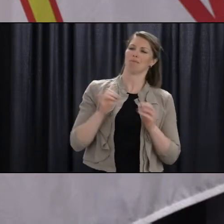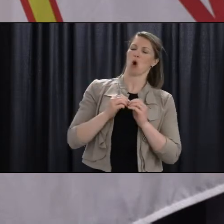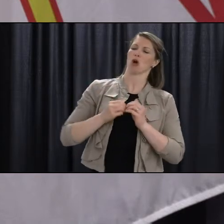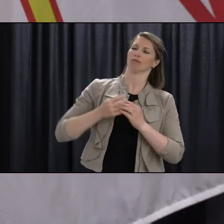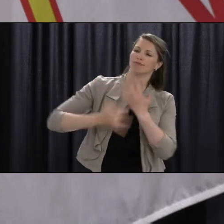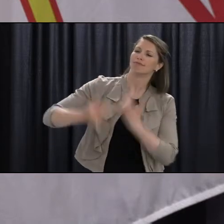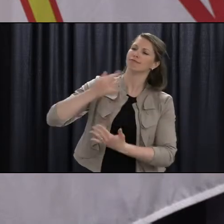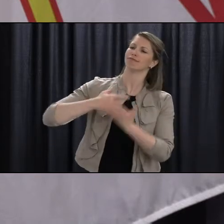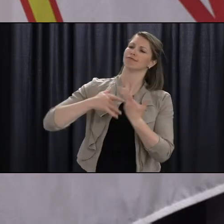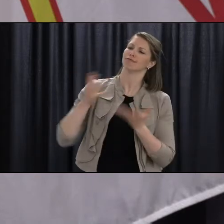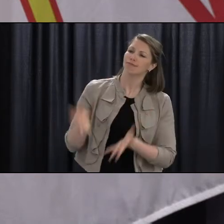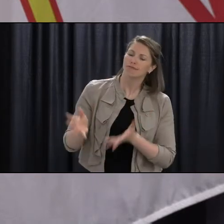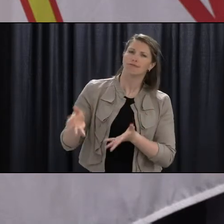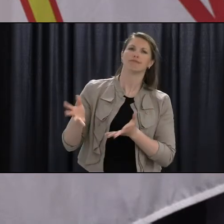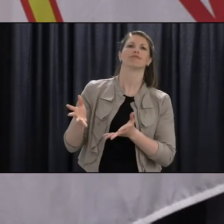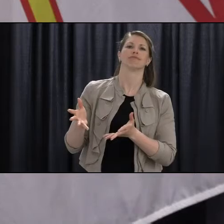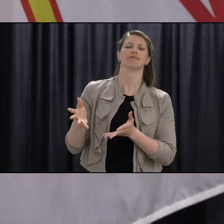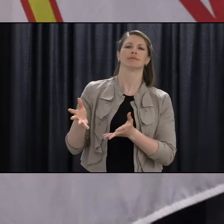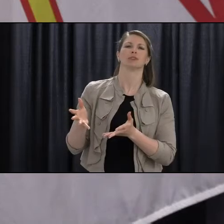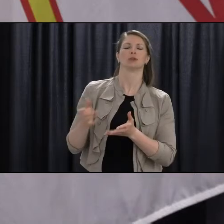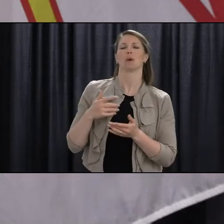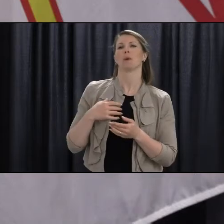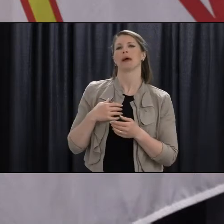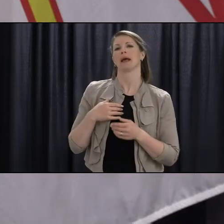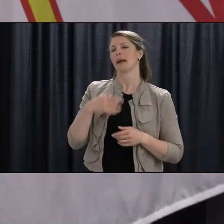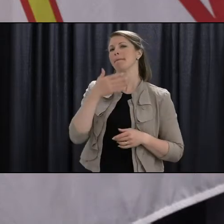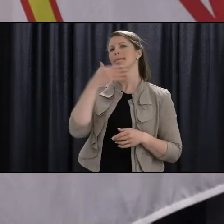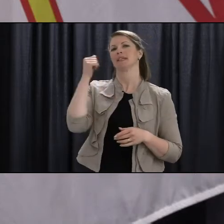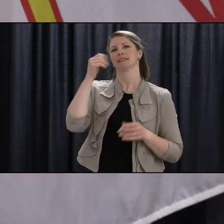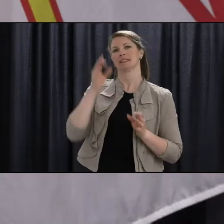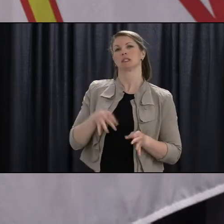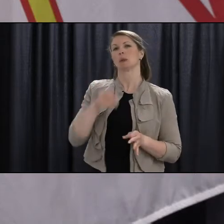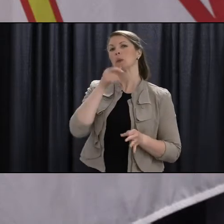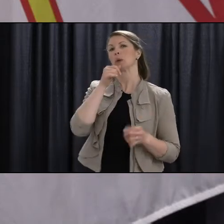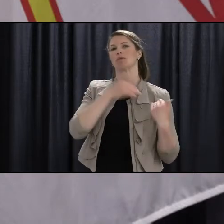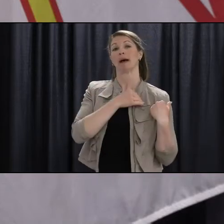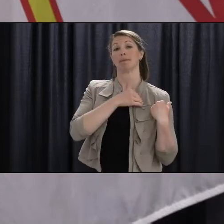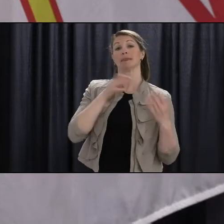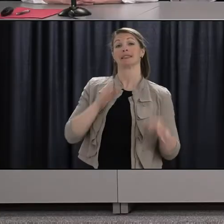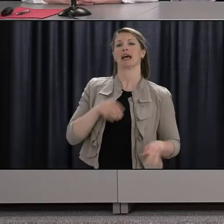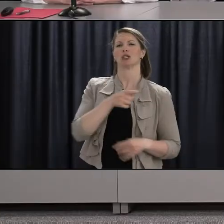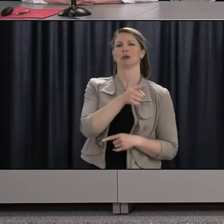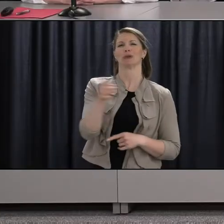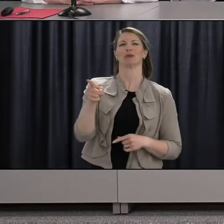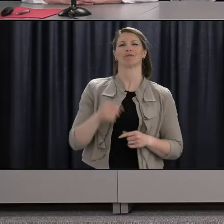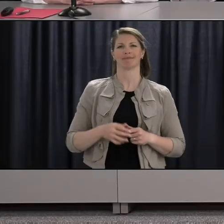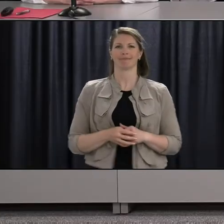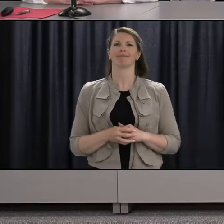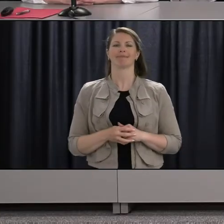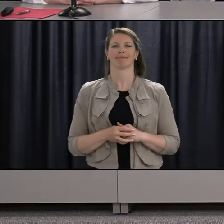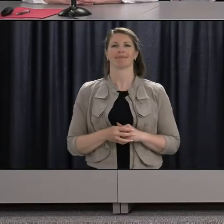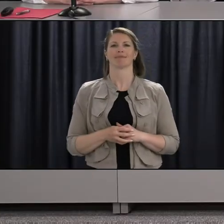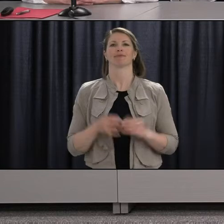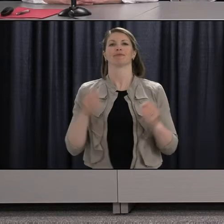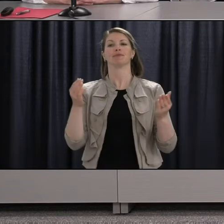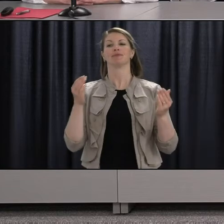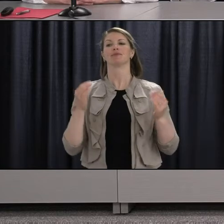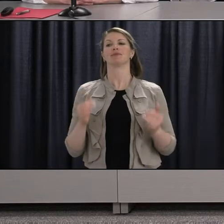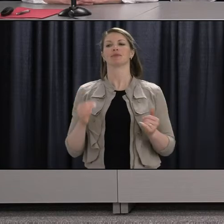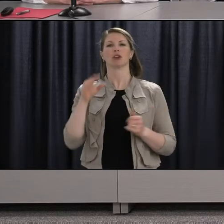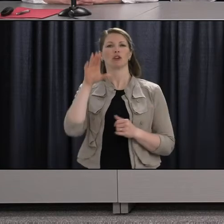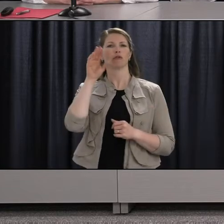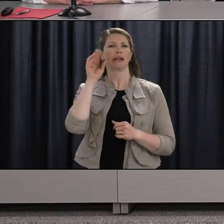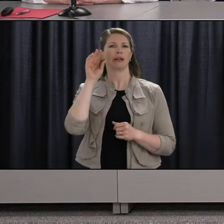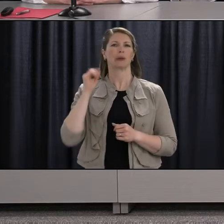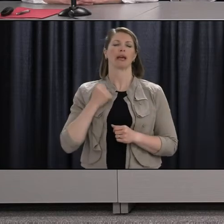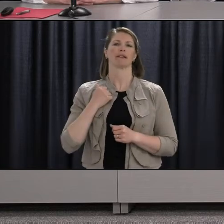and are responsible, and what makes common sense to you. Thank you. Our next questions are from Marie Isabelle